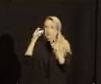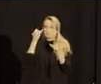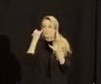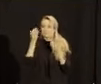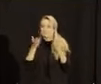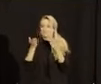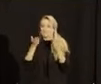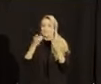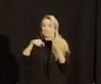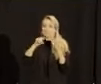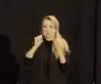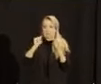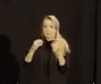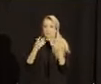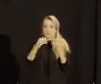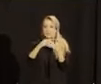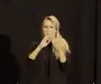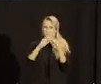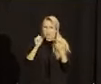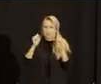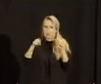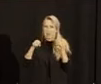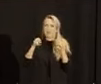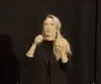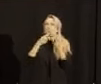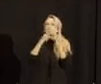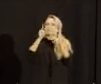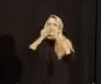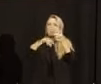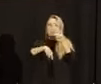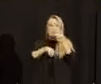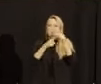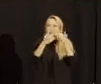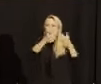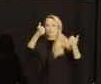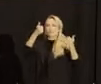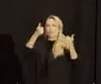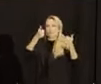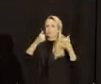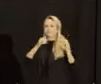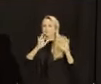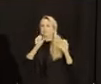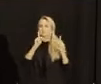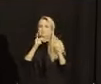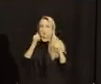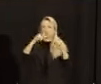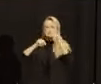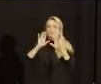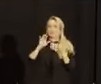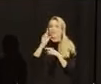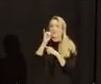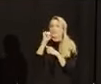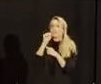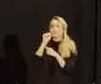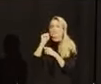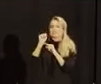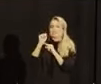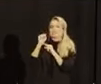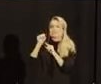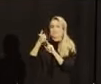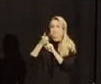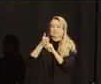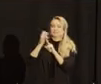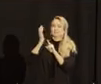another youth leader who would never be called that, Lois Curtis. She was a woman